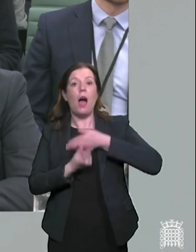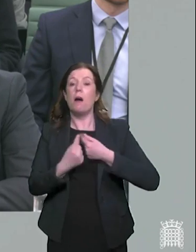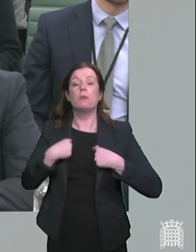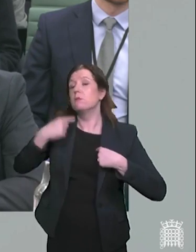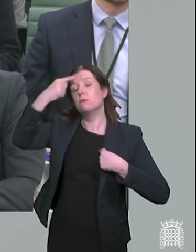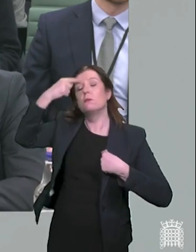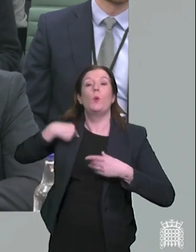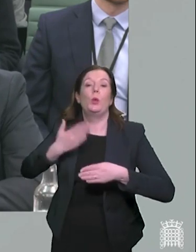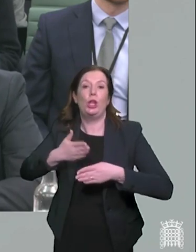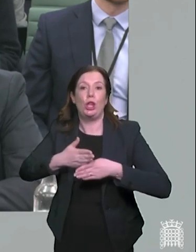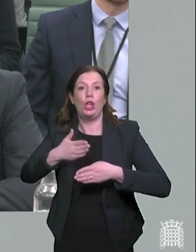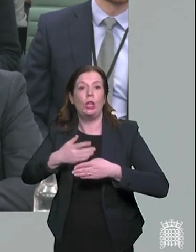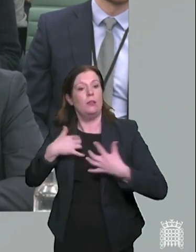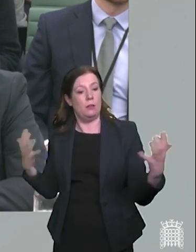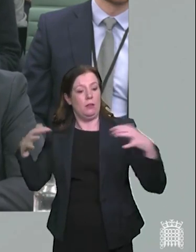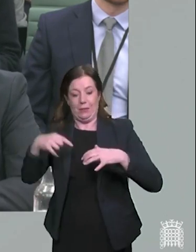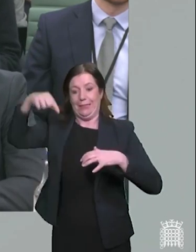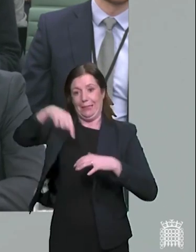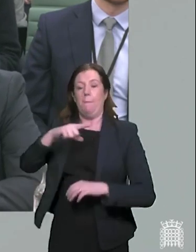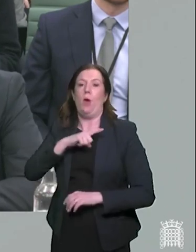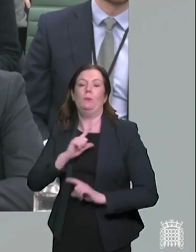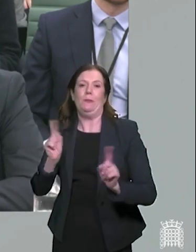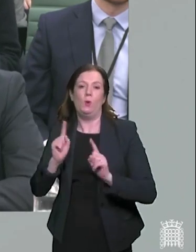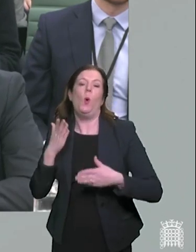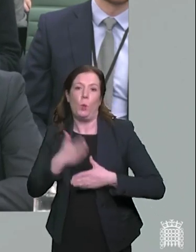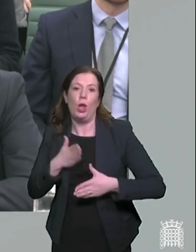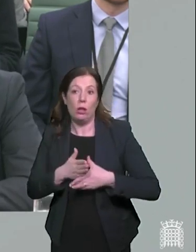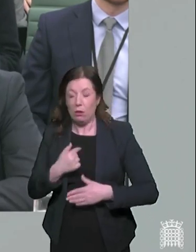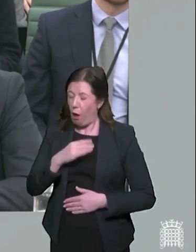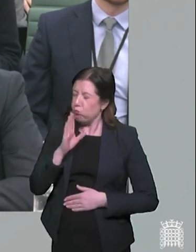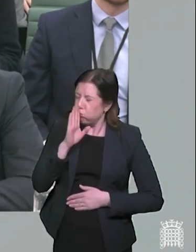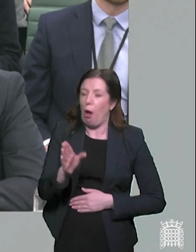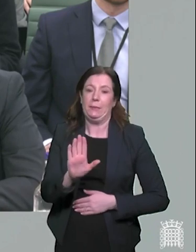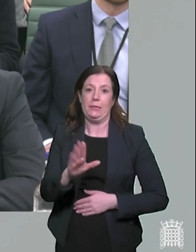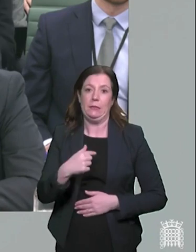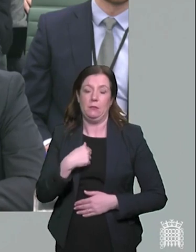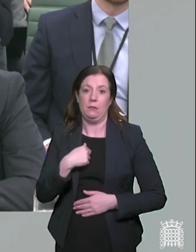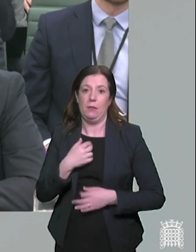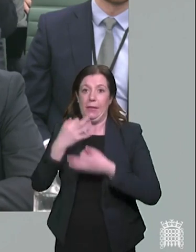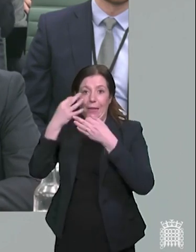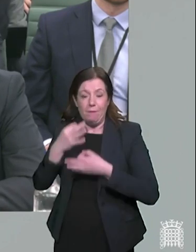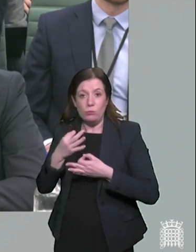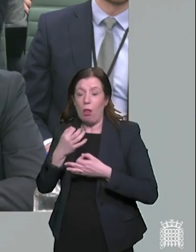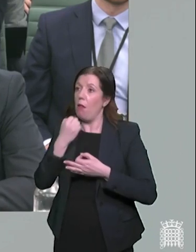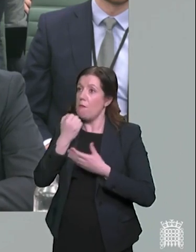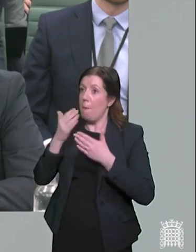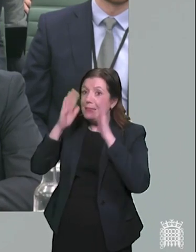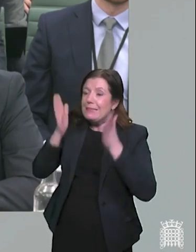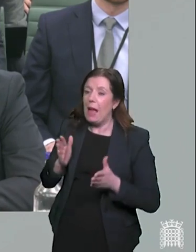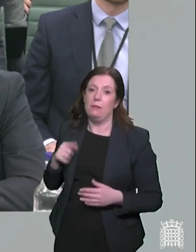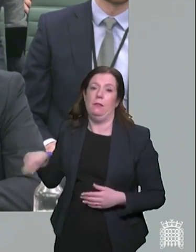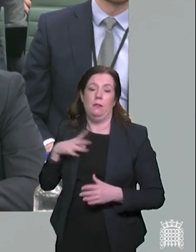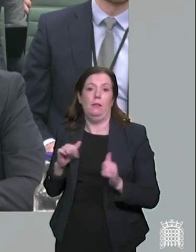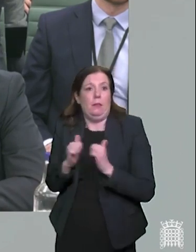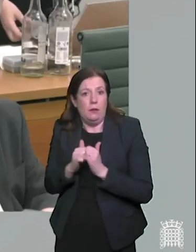were working. I thought we were working. And that is what, I promise you, that is what officials in Number 10 thought they were doing